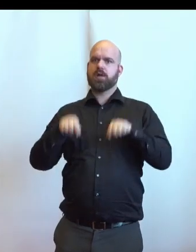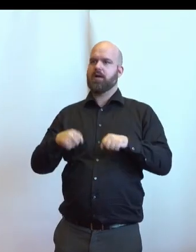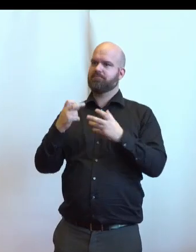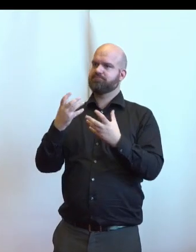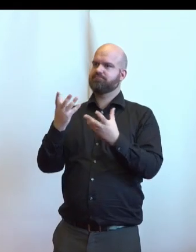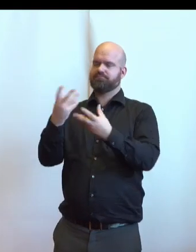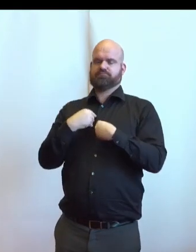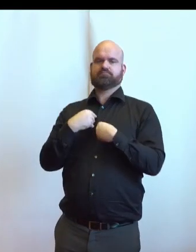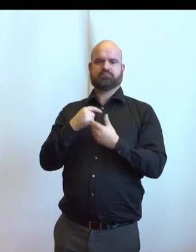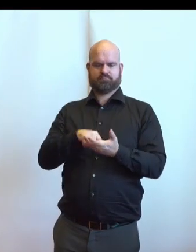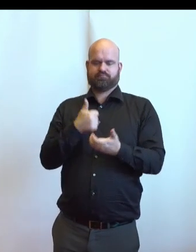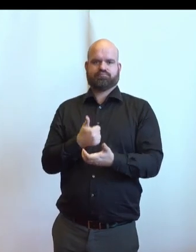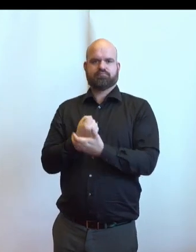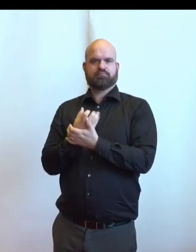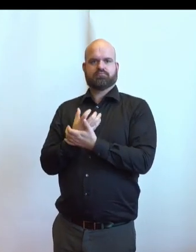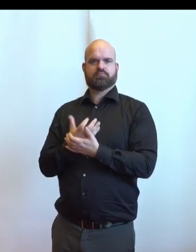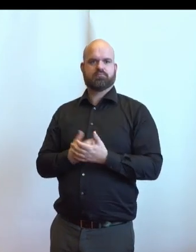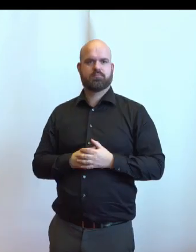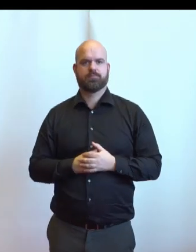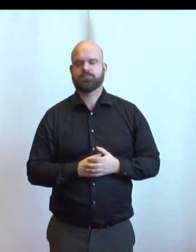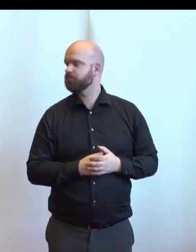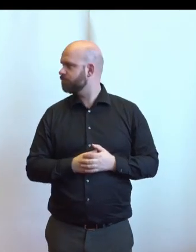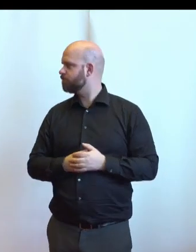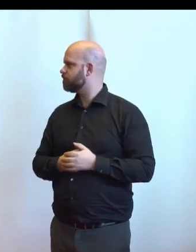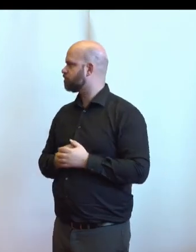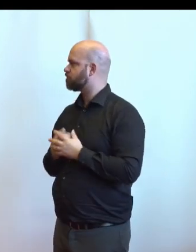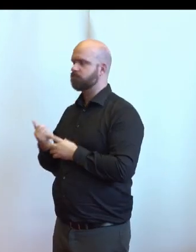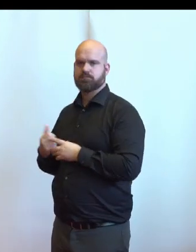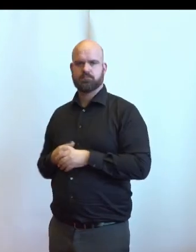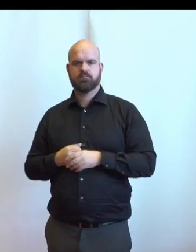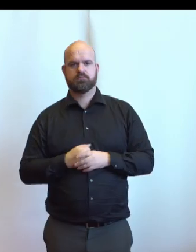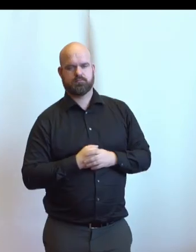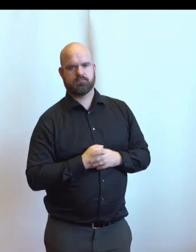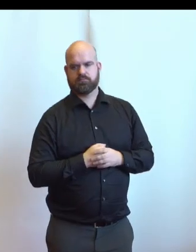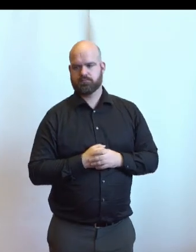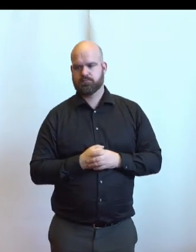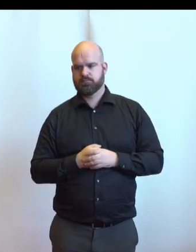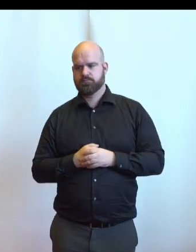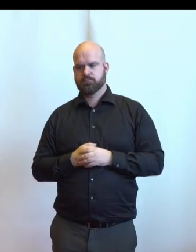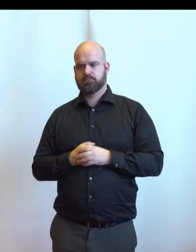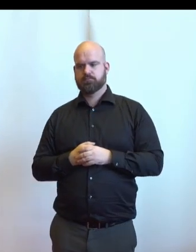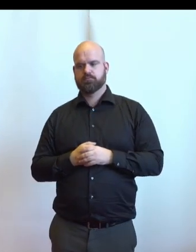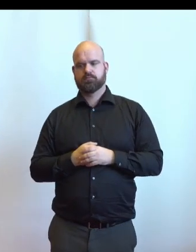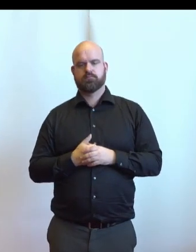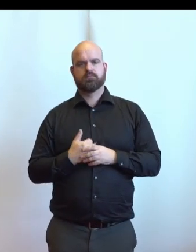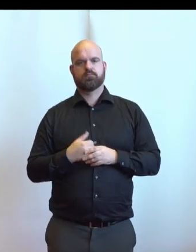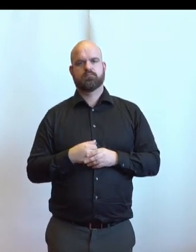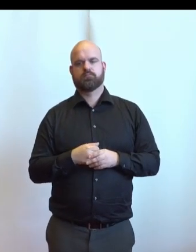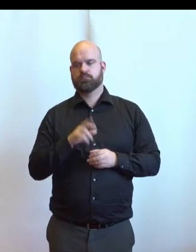Okay, so I will take the one on the video. So I would say you are totally